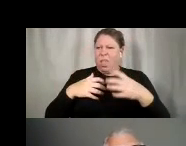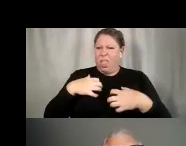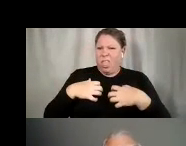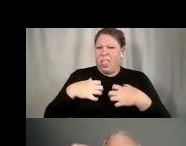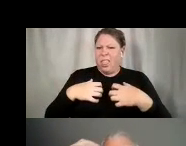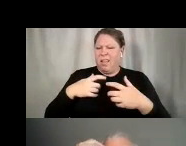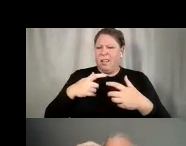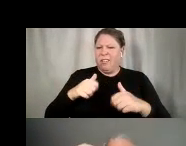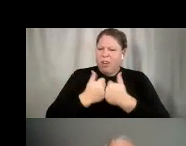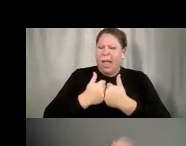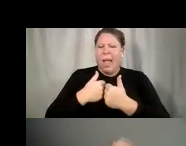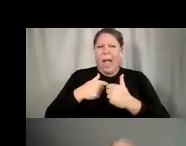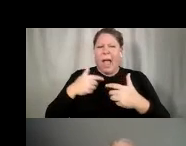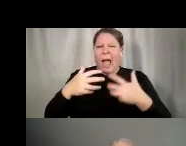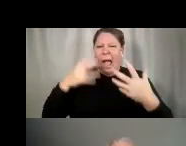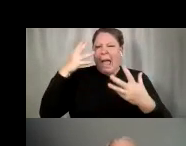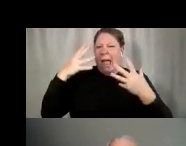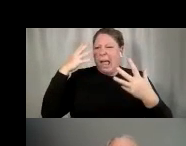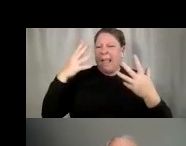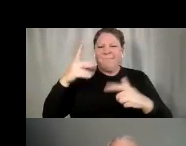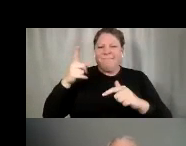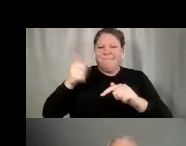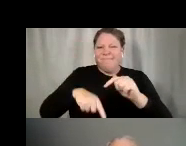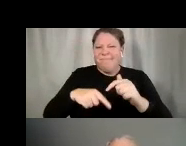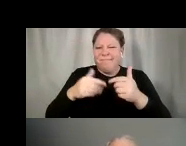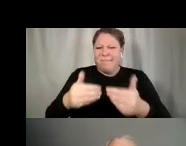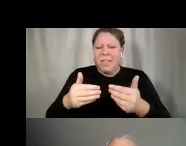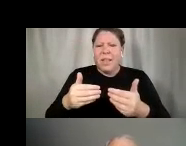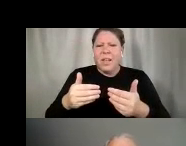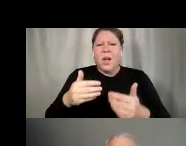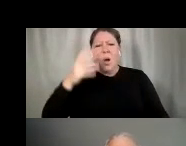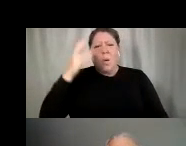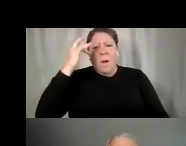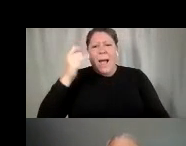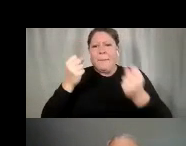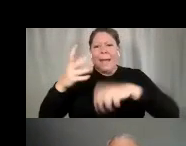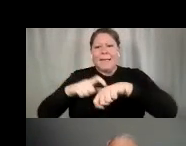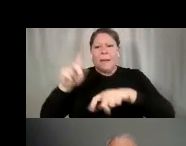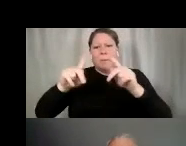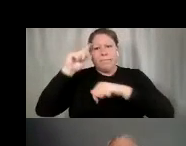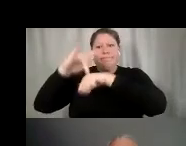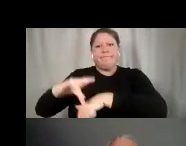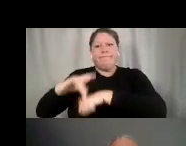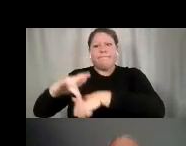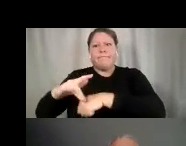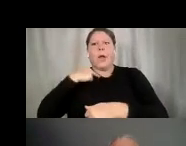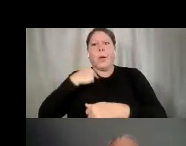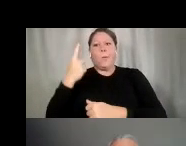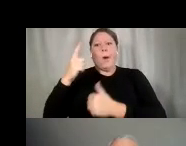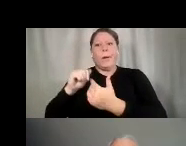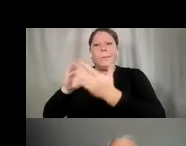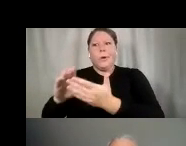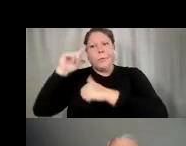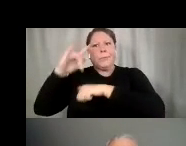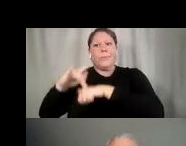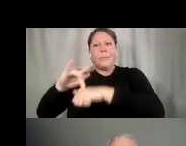reason is that there's an idea that there's only one way of doing things. Sometimes we get stuck on these things. Steve Krug, in